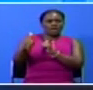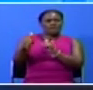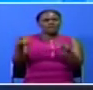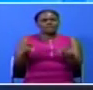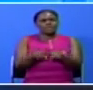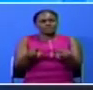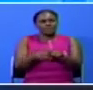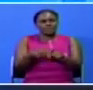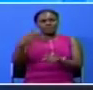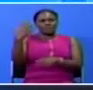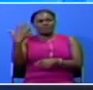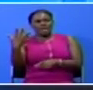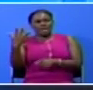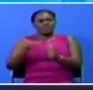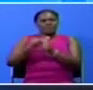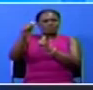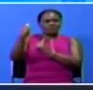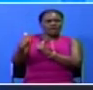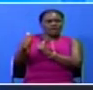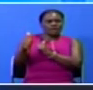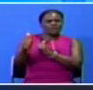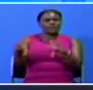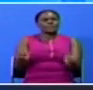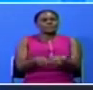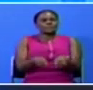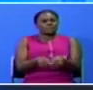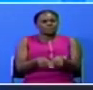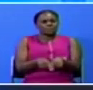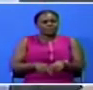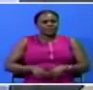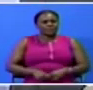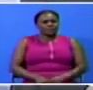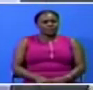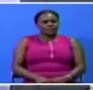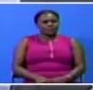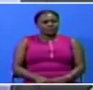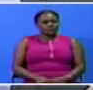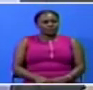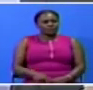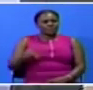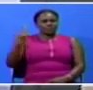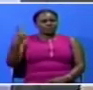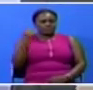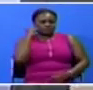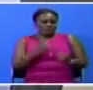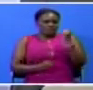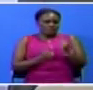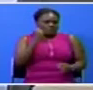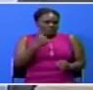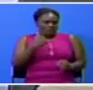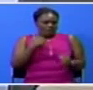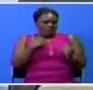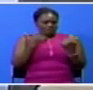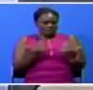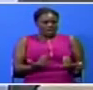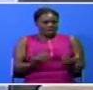course, the 5 kilometre race as well. This is the first marathon that we are holding,